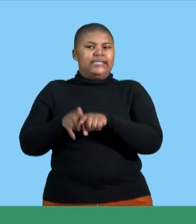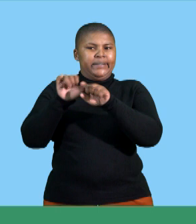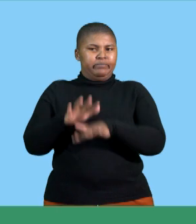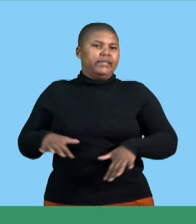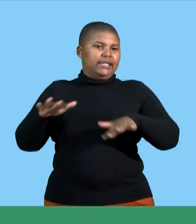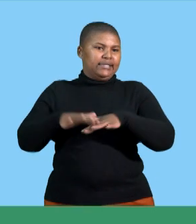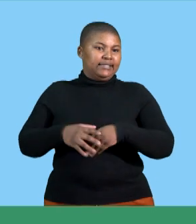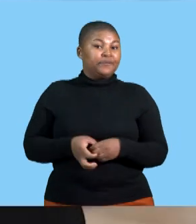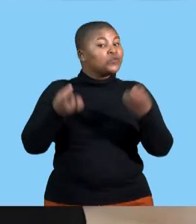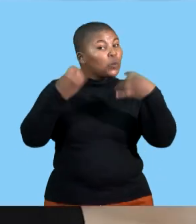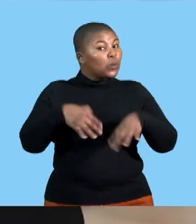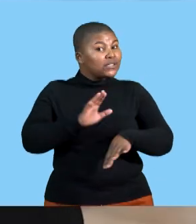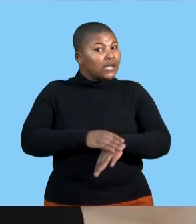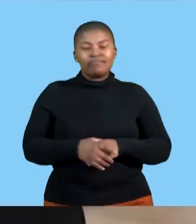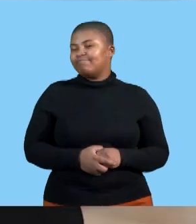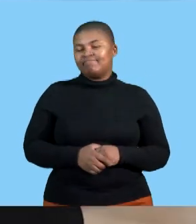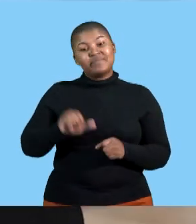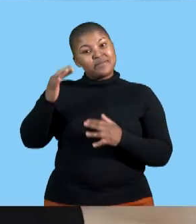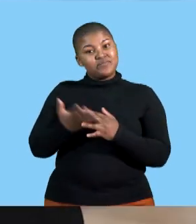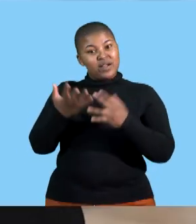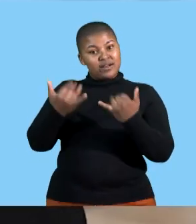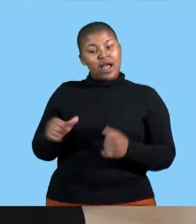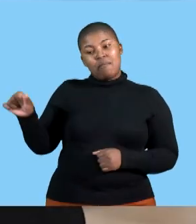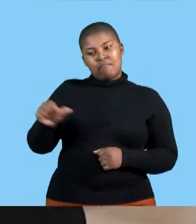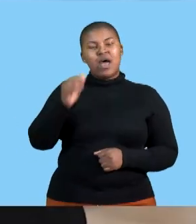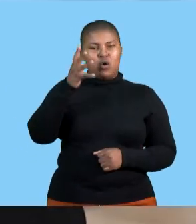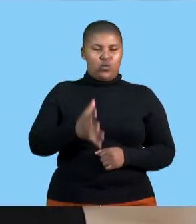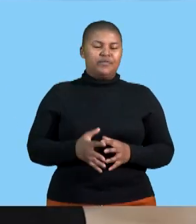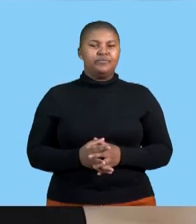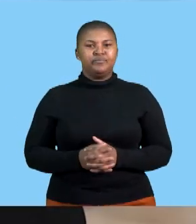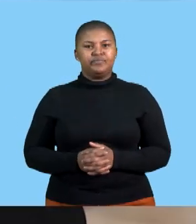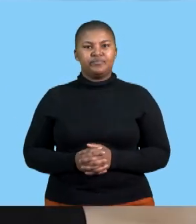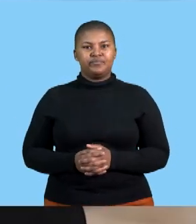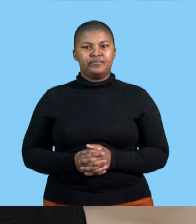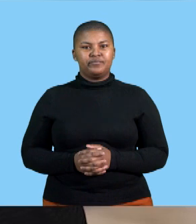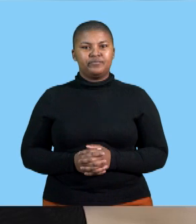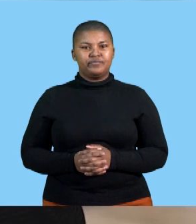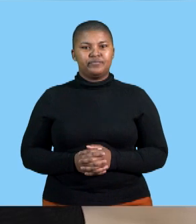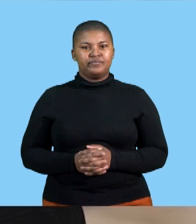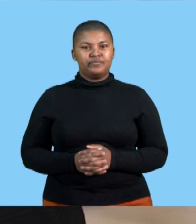place. So without wasting your time, let us just go for a quick ad break, and I will see you shortly.